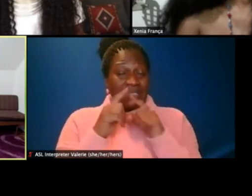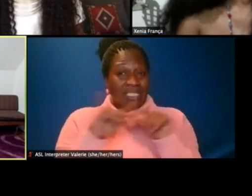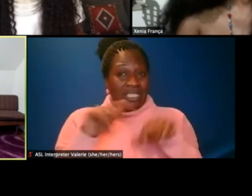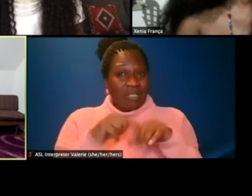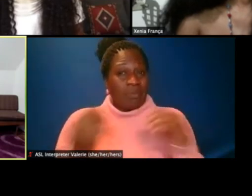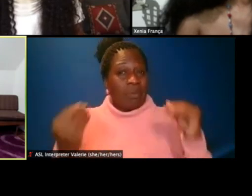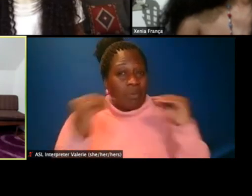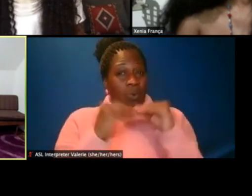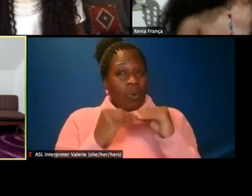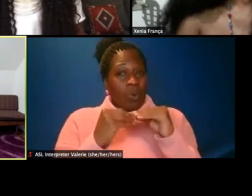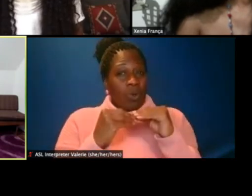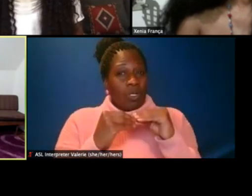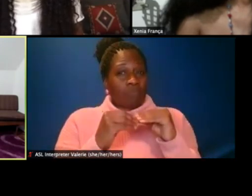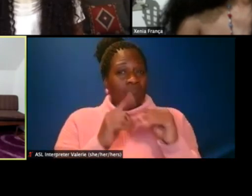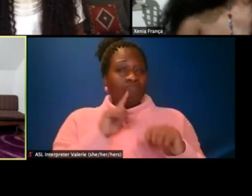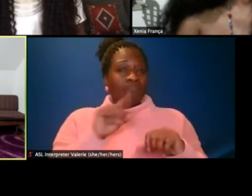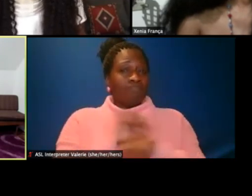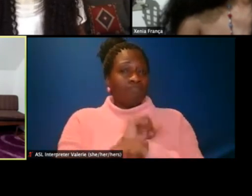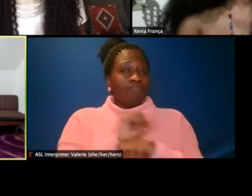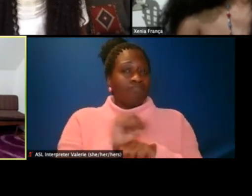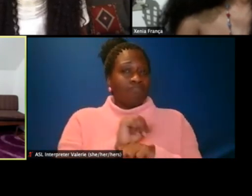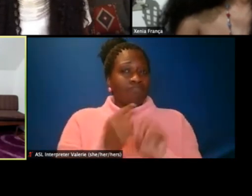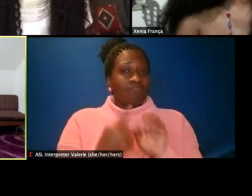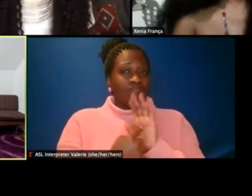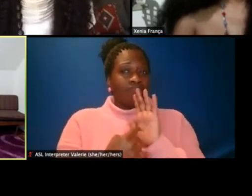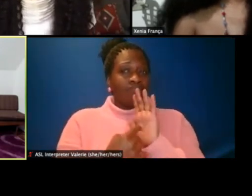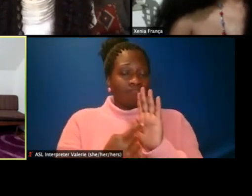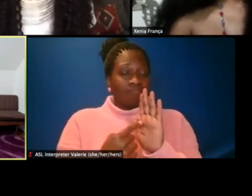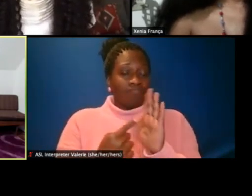more practical also.